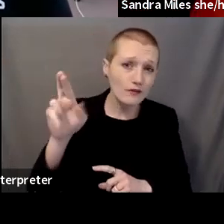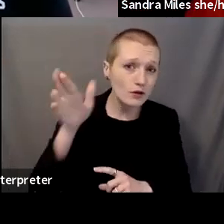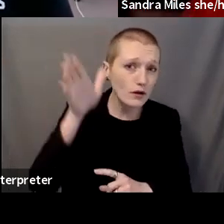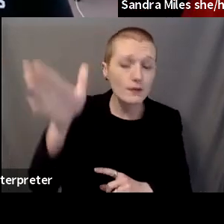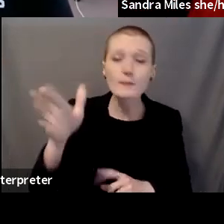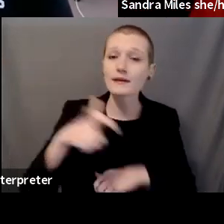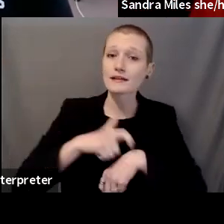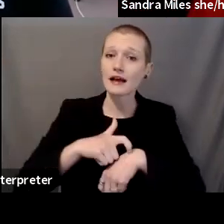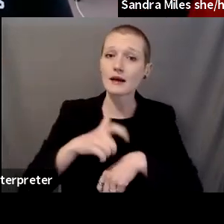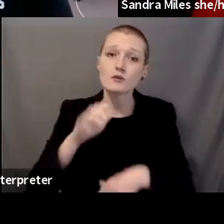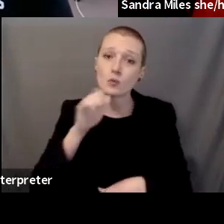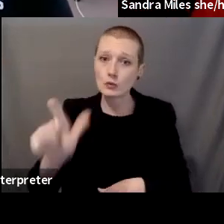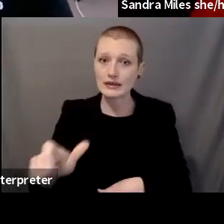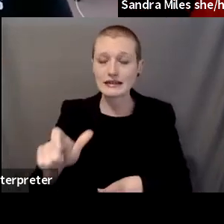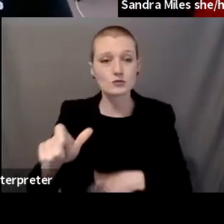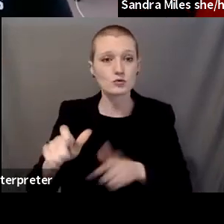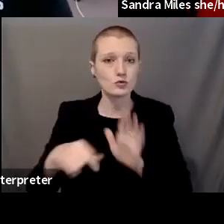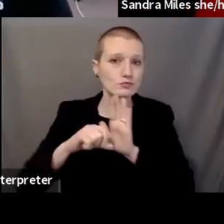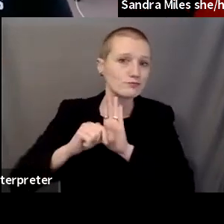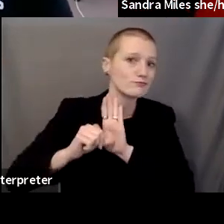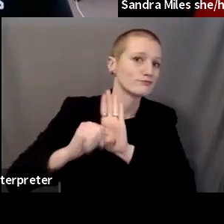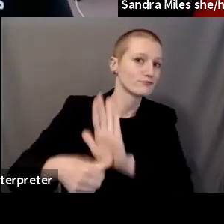your opinion, just outgrow this Black History